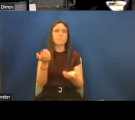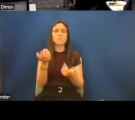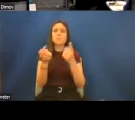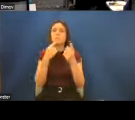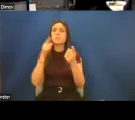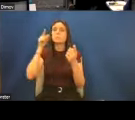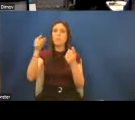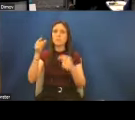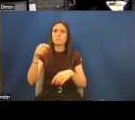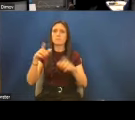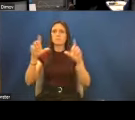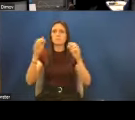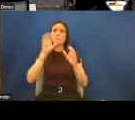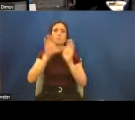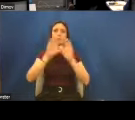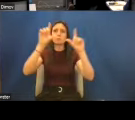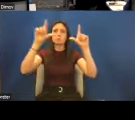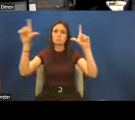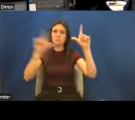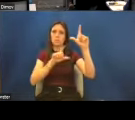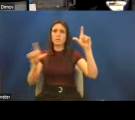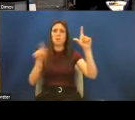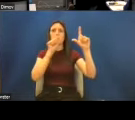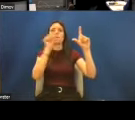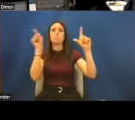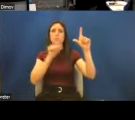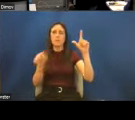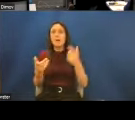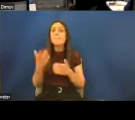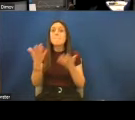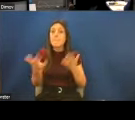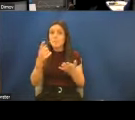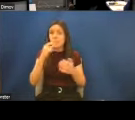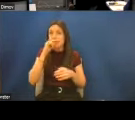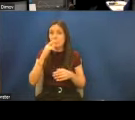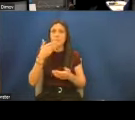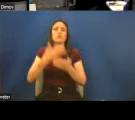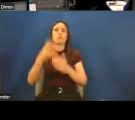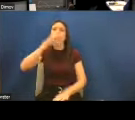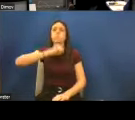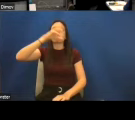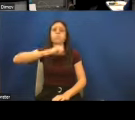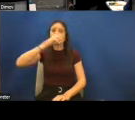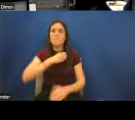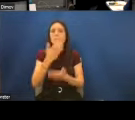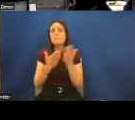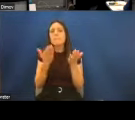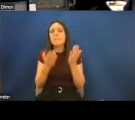We're pointing, right? Can your kids have a good guessing day? Yeah. Right? You can have a good guessing day. You can be a little